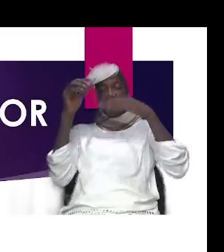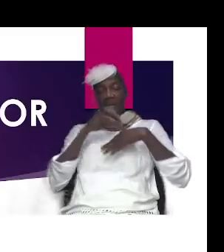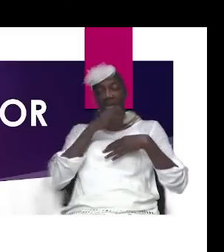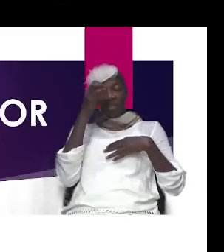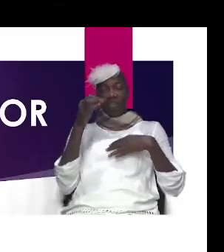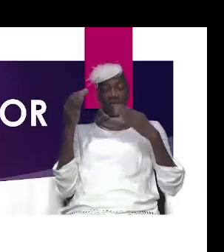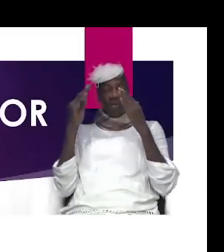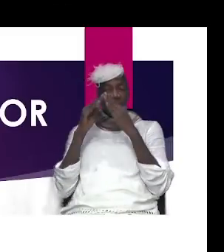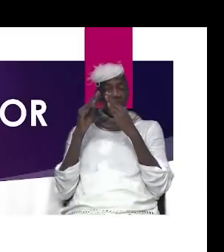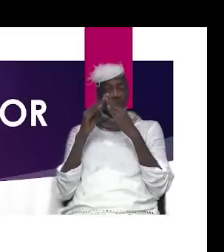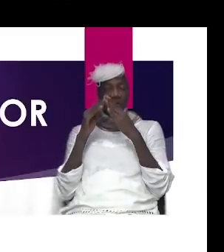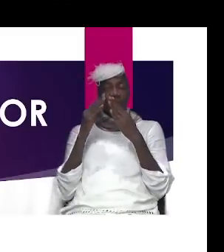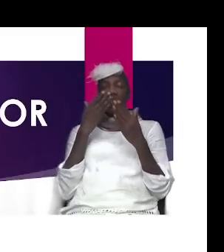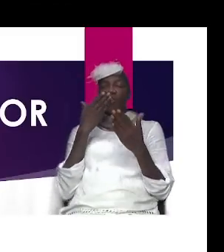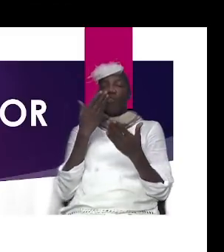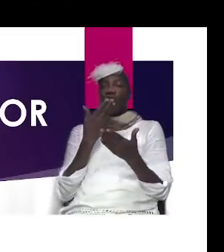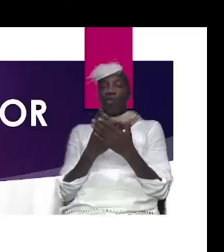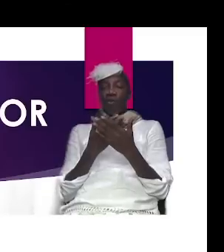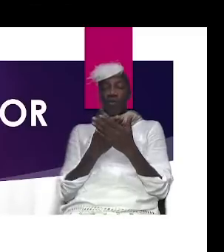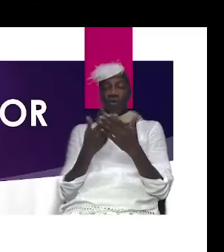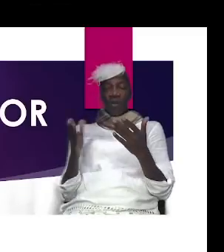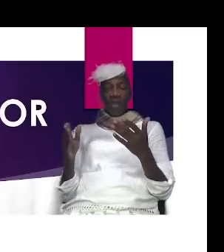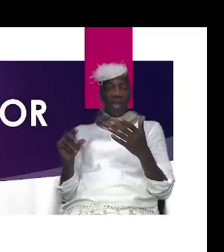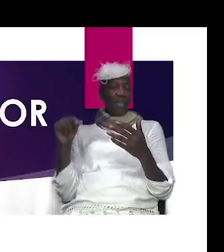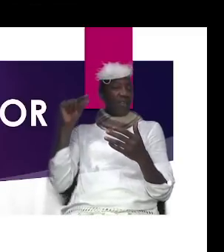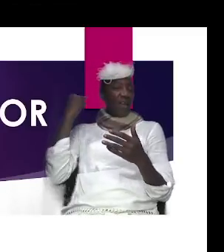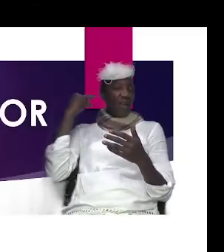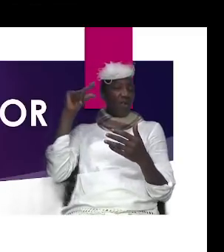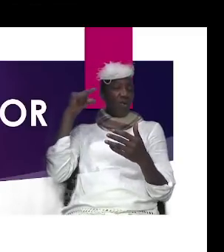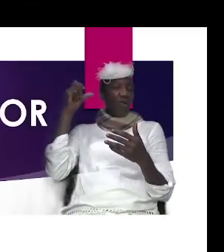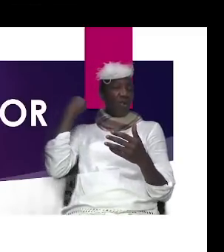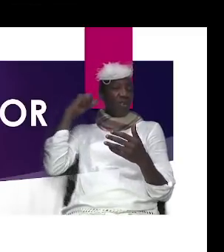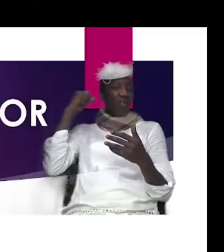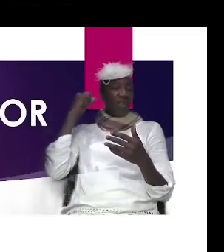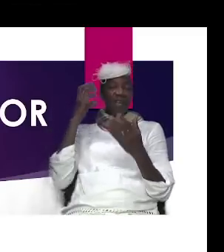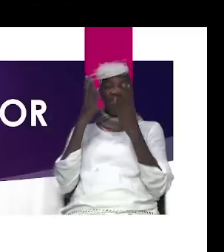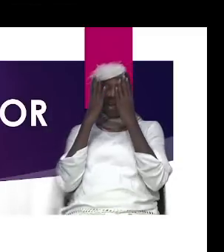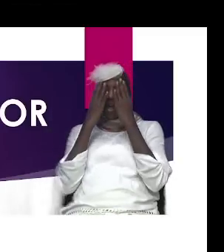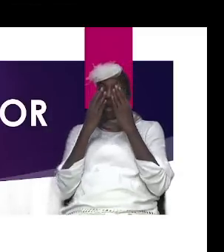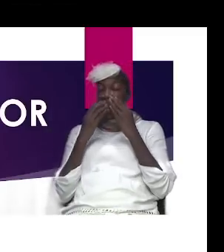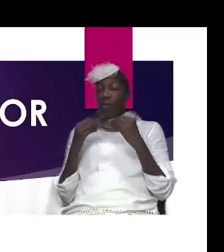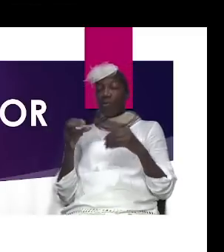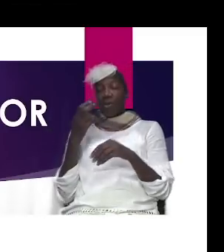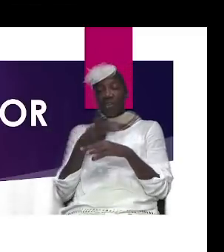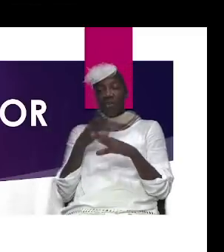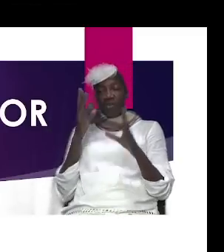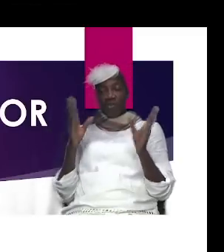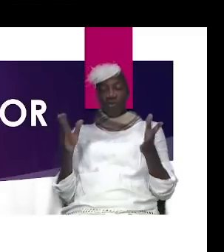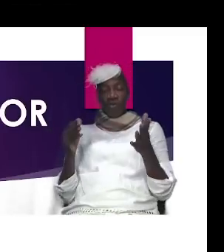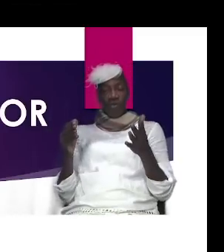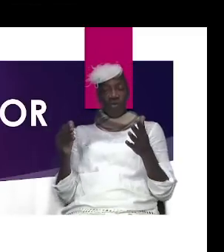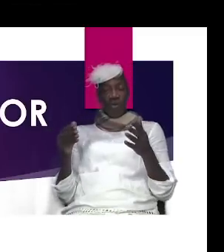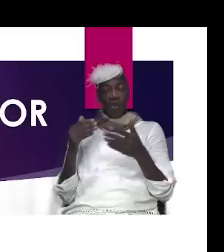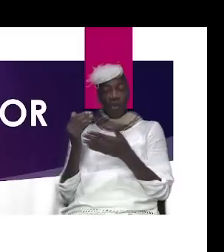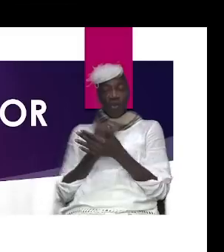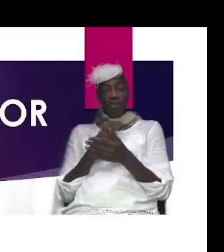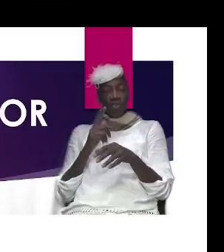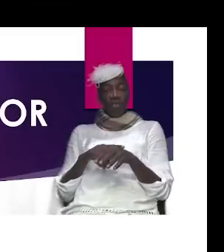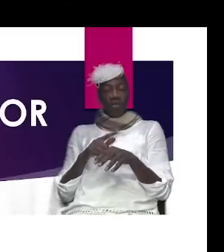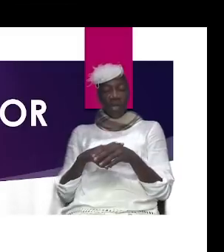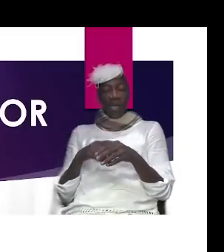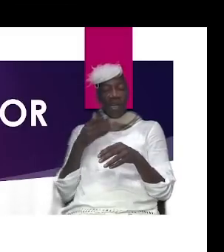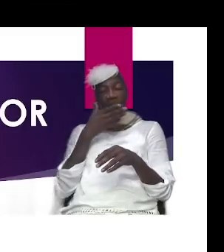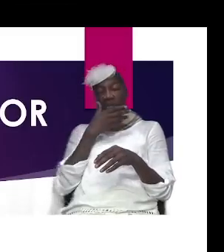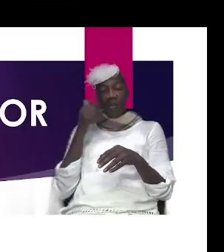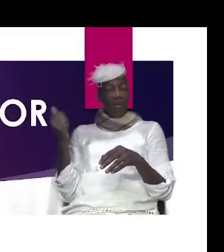ensure that we use good material like gold and silver and precious stone. But even at our best sometimes, many